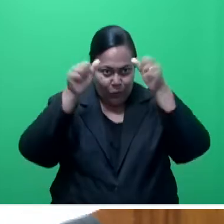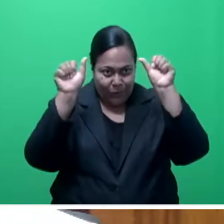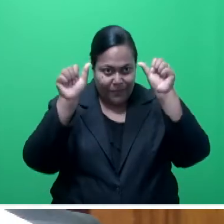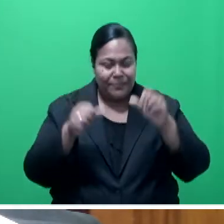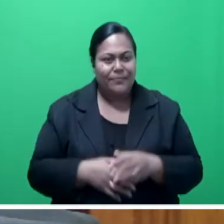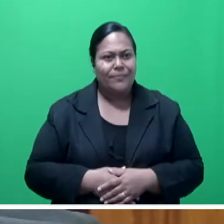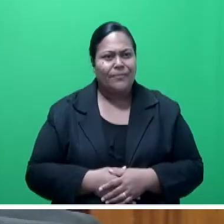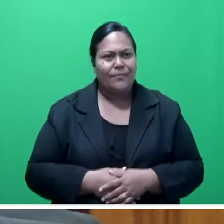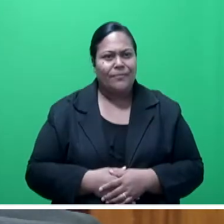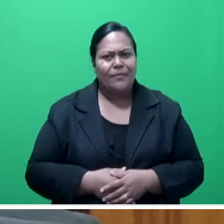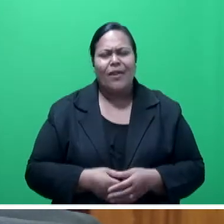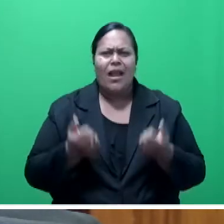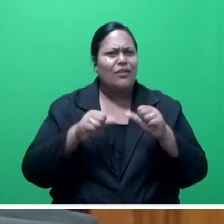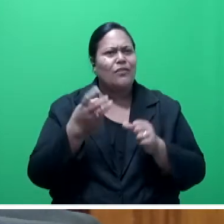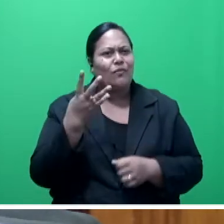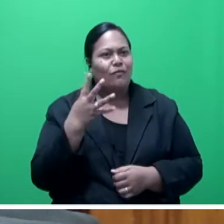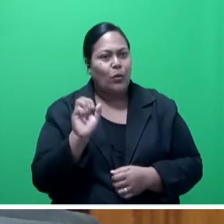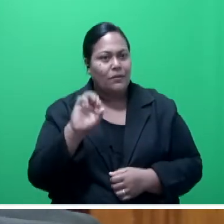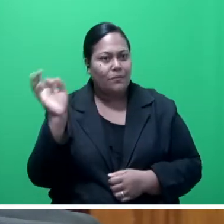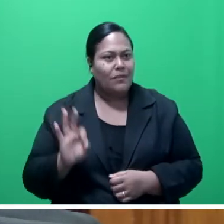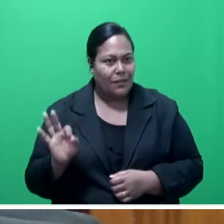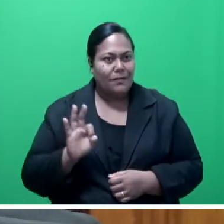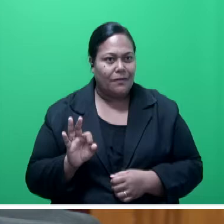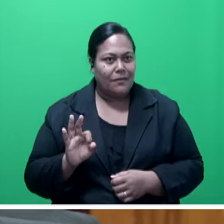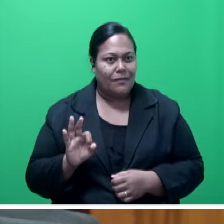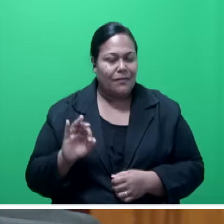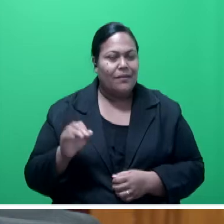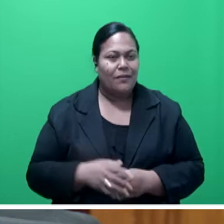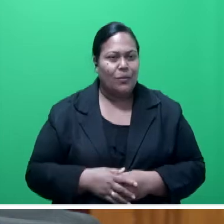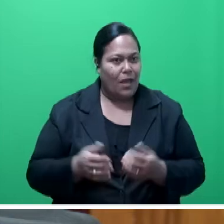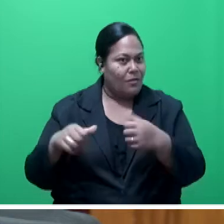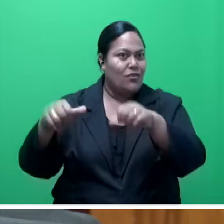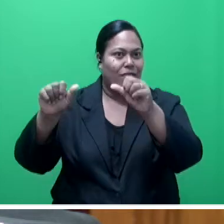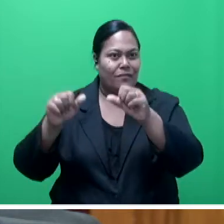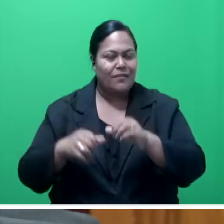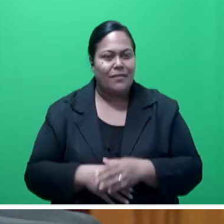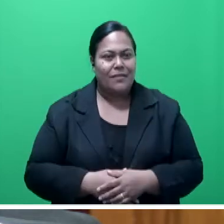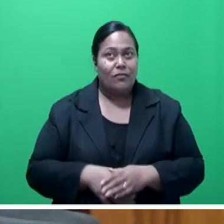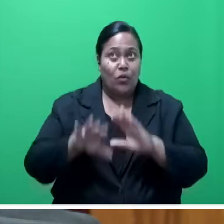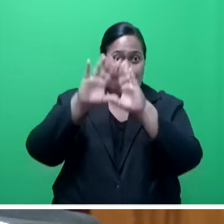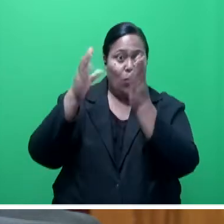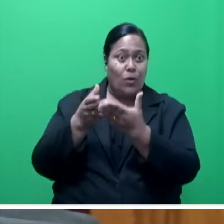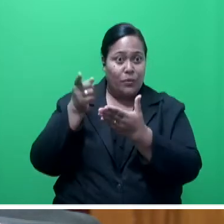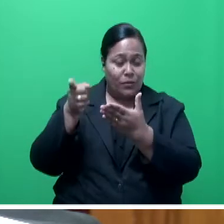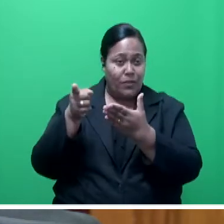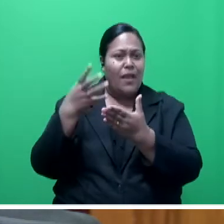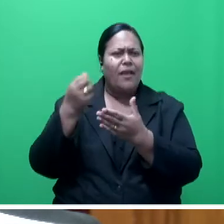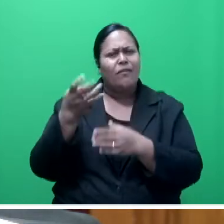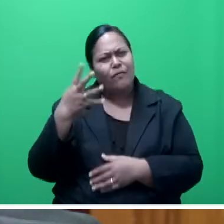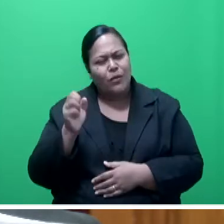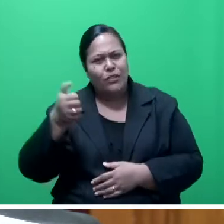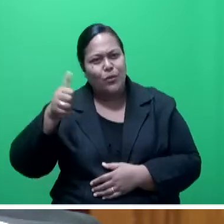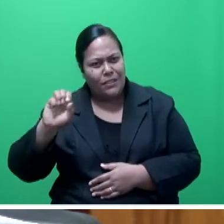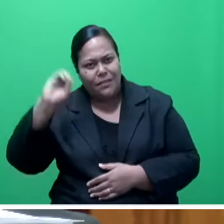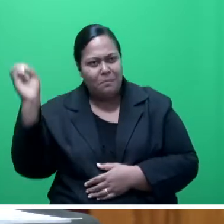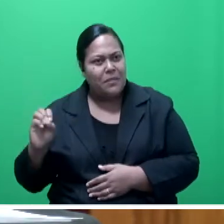about 40%. So, Mr. Speaker, generally the success rate around the world for embryo transfer is around 40 to 60.